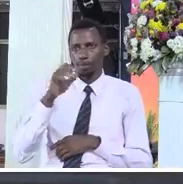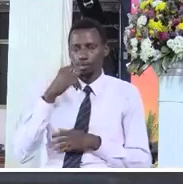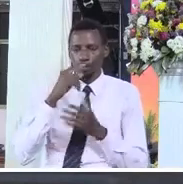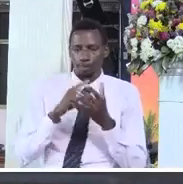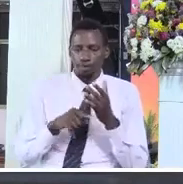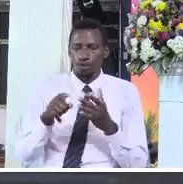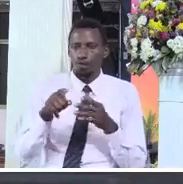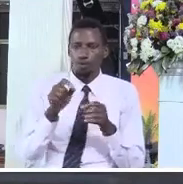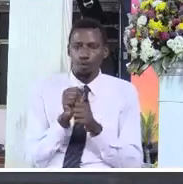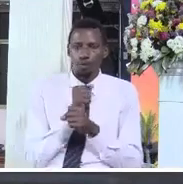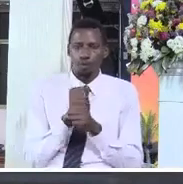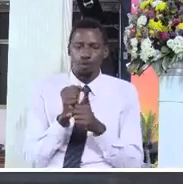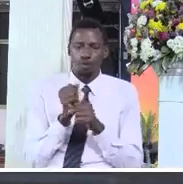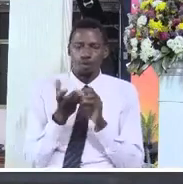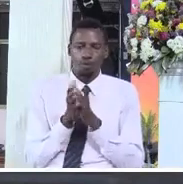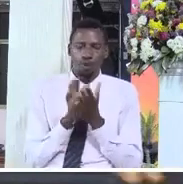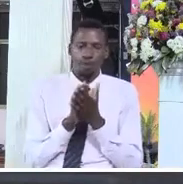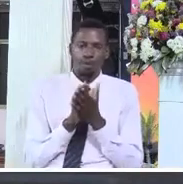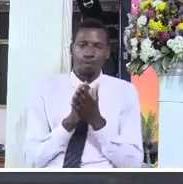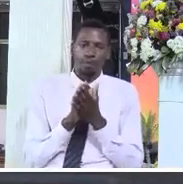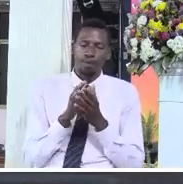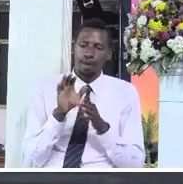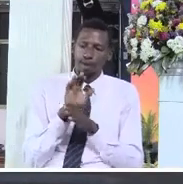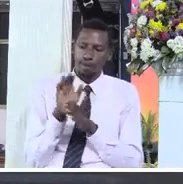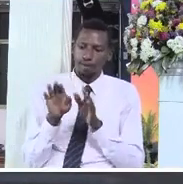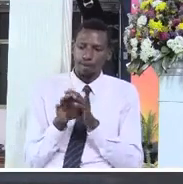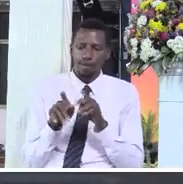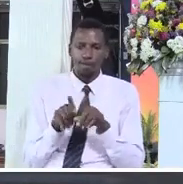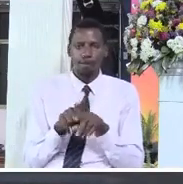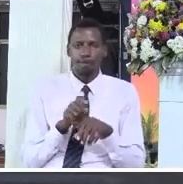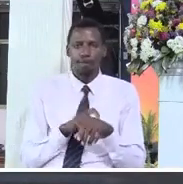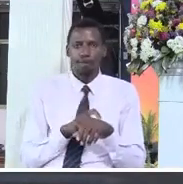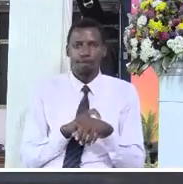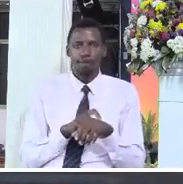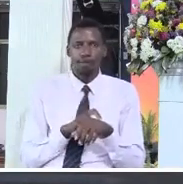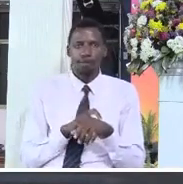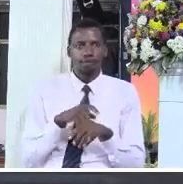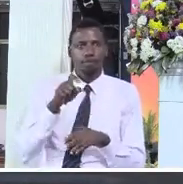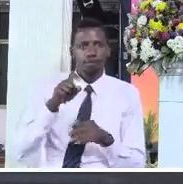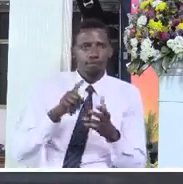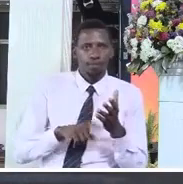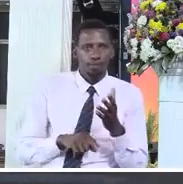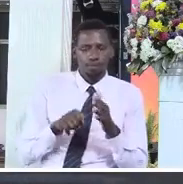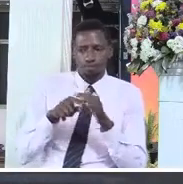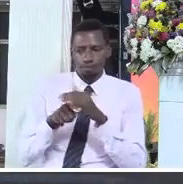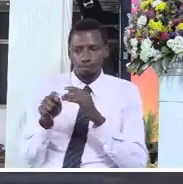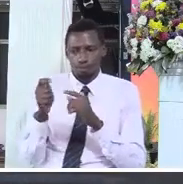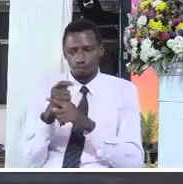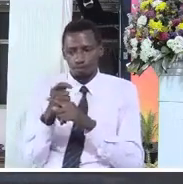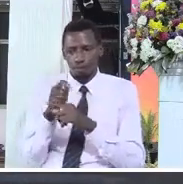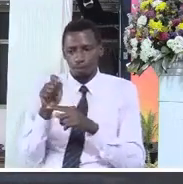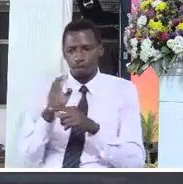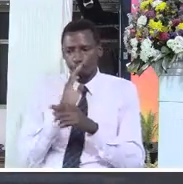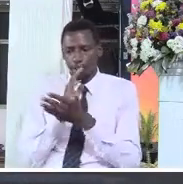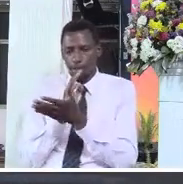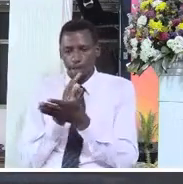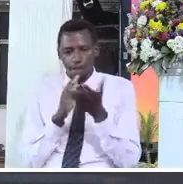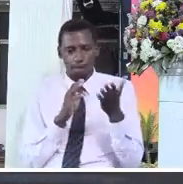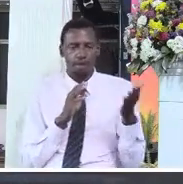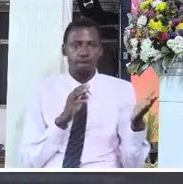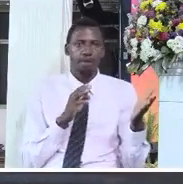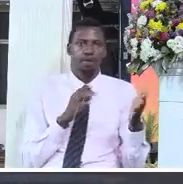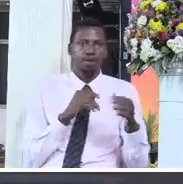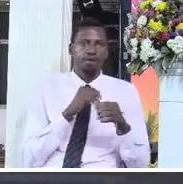at the same time. You need to get these trainings. You need to be here and there. Do